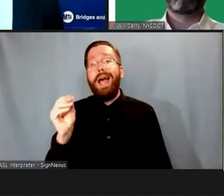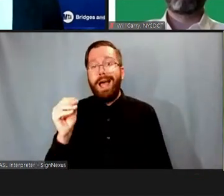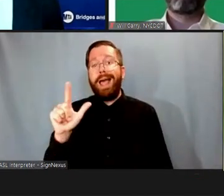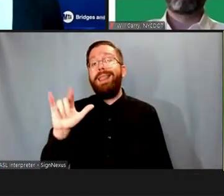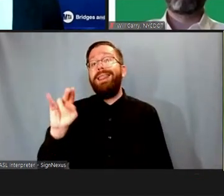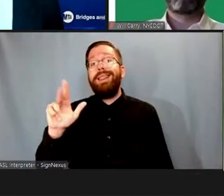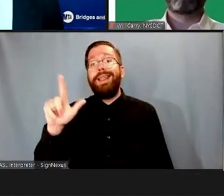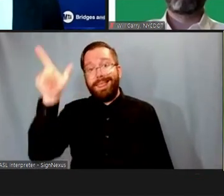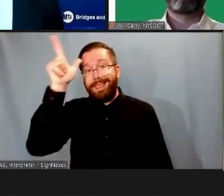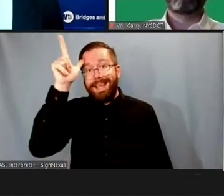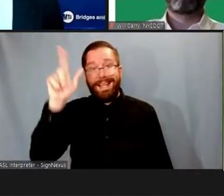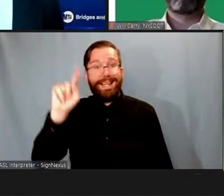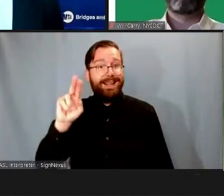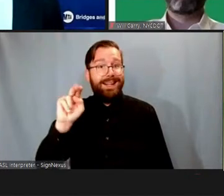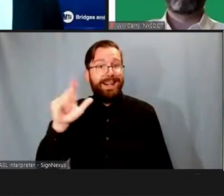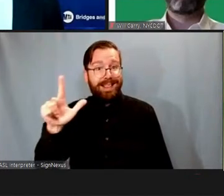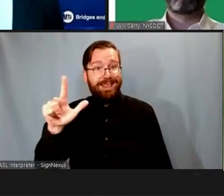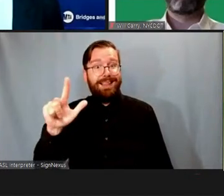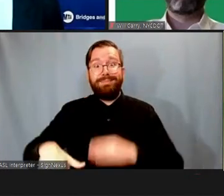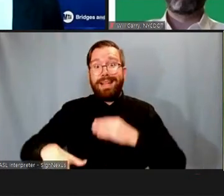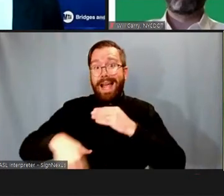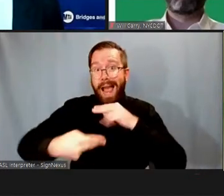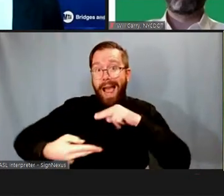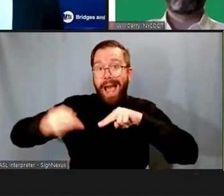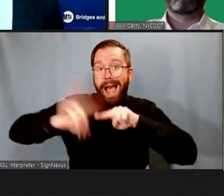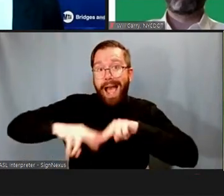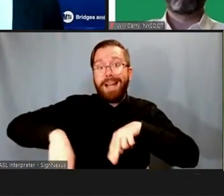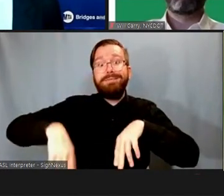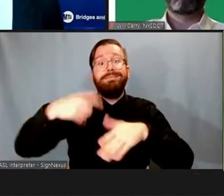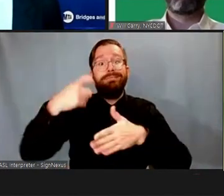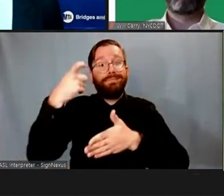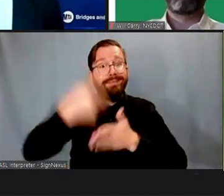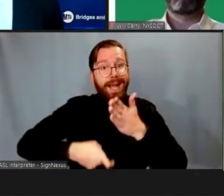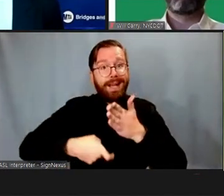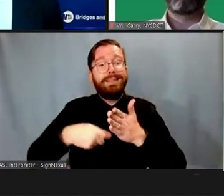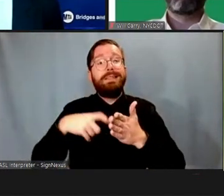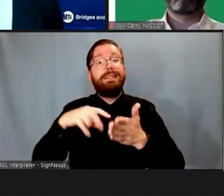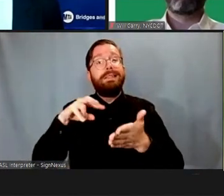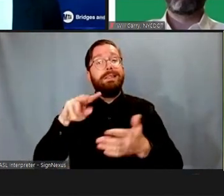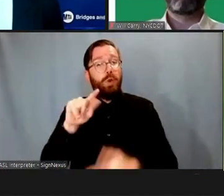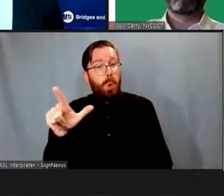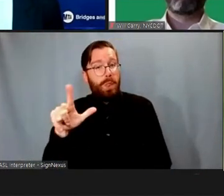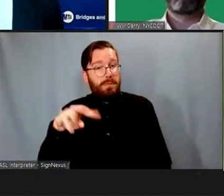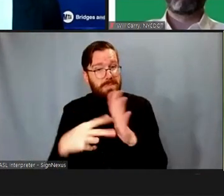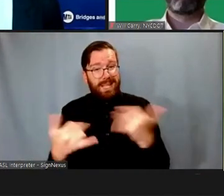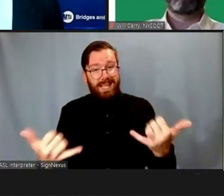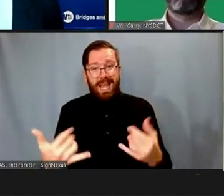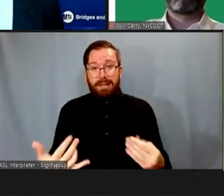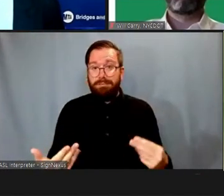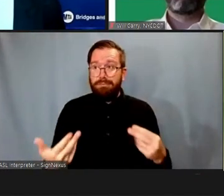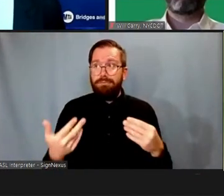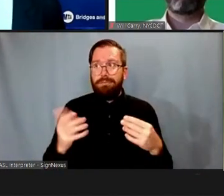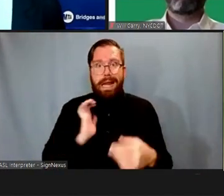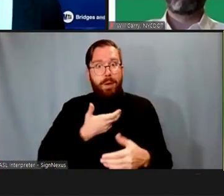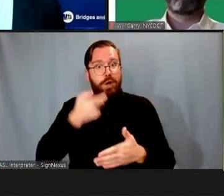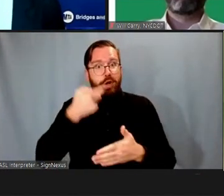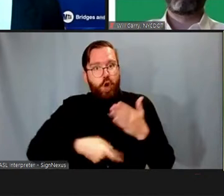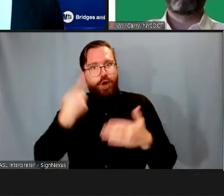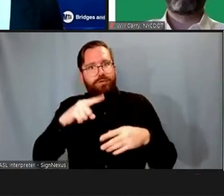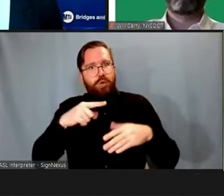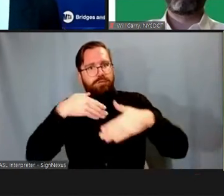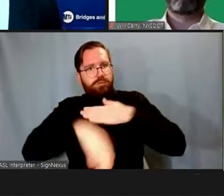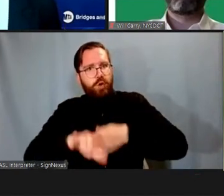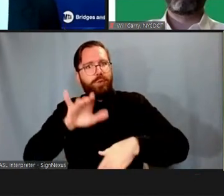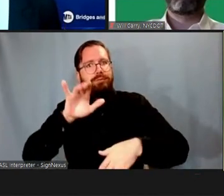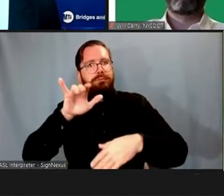costly for us who work in the city and live outside to get into the city in fact without that discount the pollution goals are